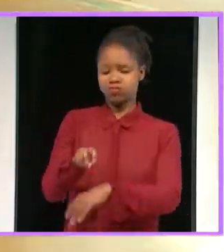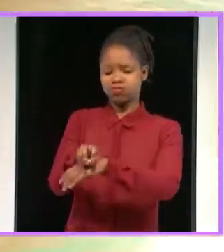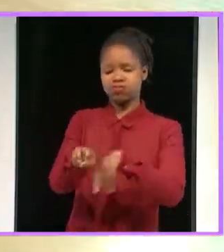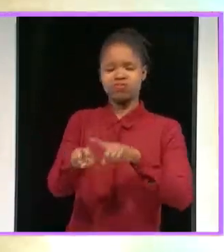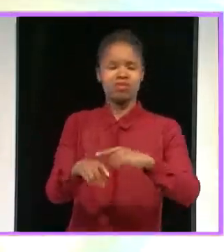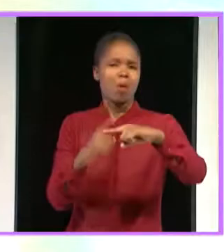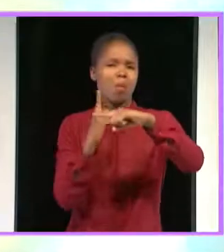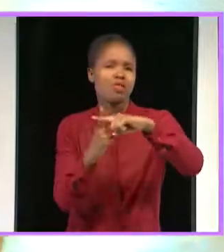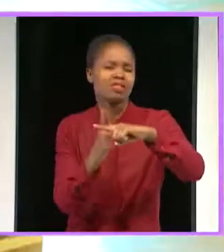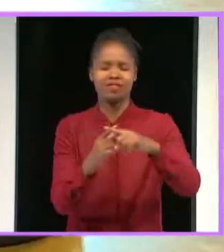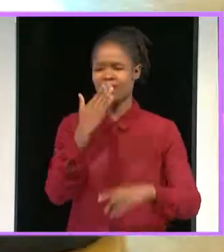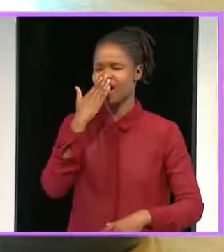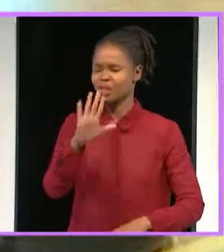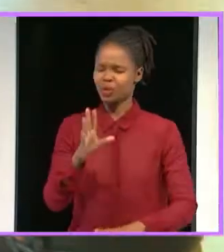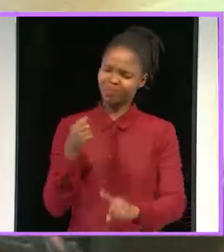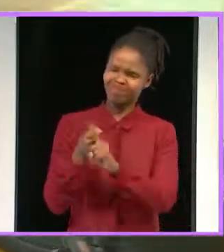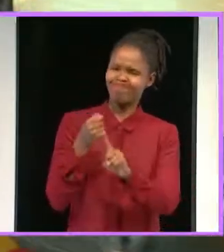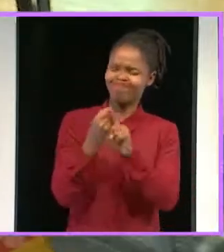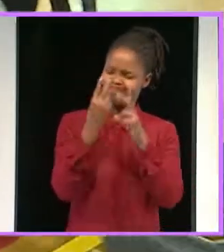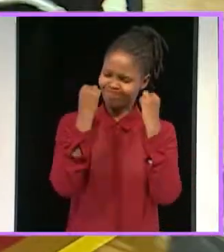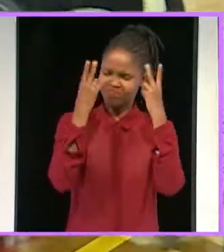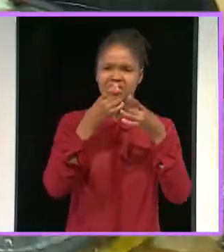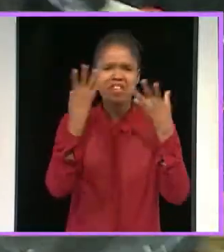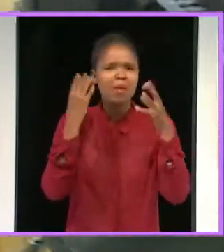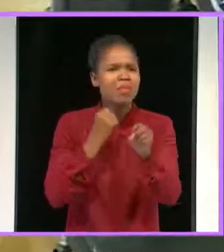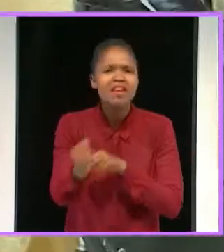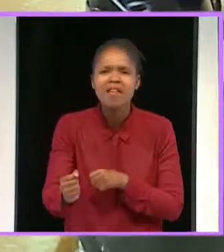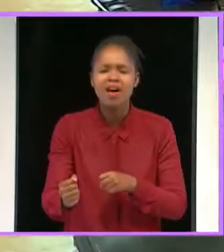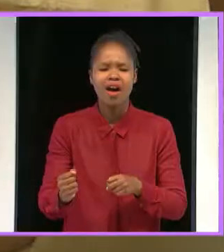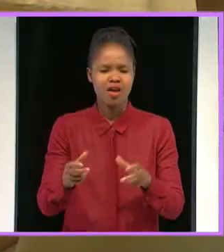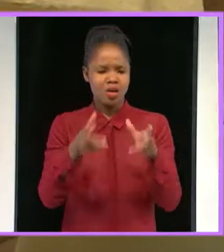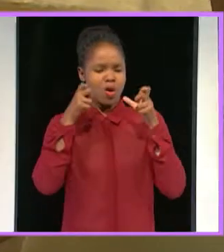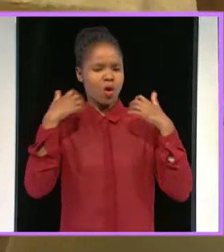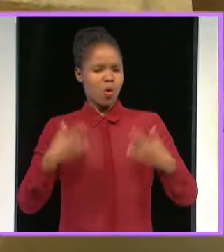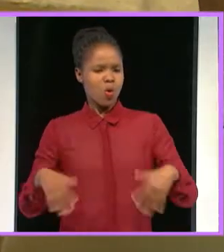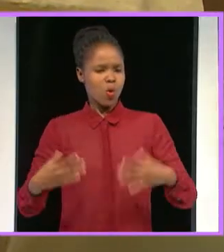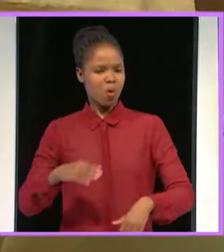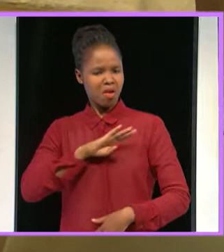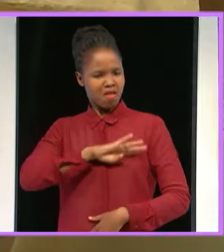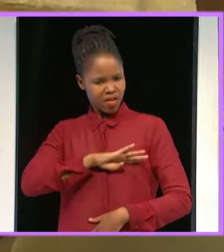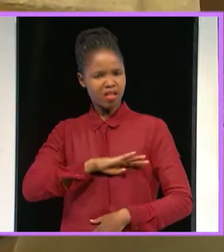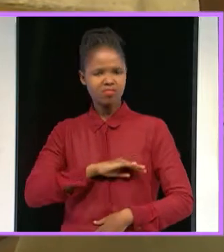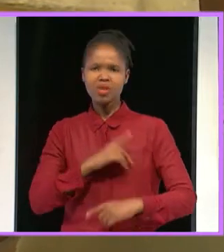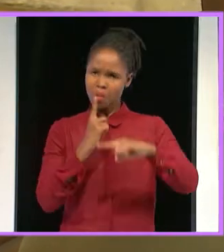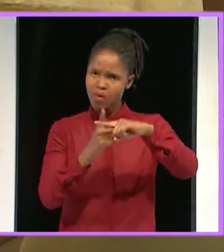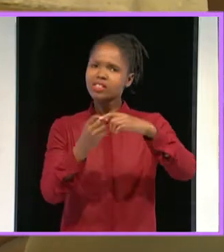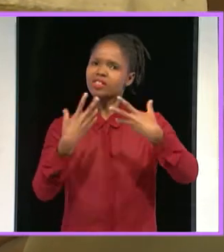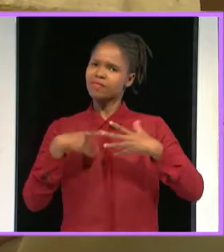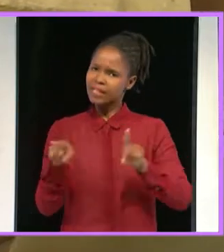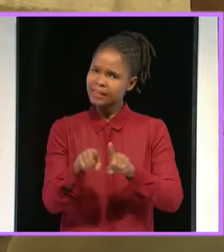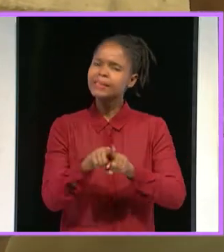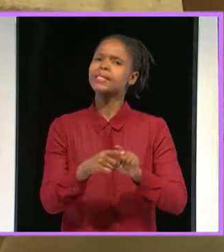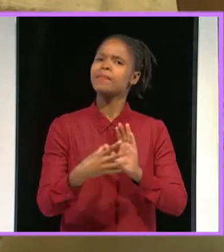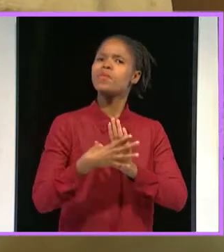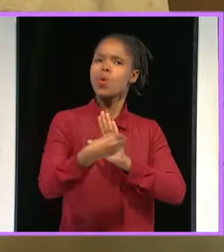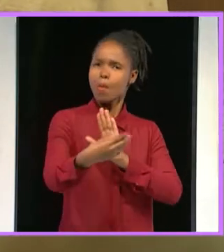to do well that it's always giving me that energy to say, you know, if he can push through all this, surely